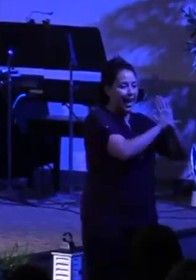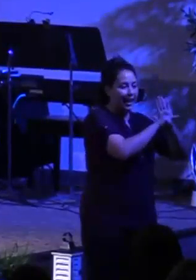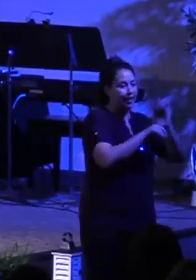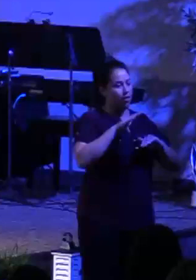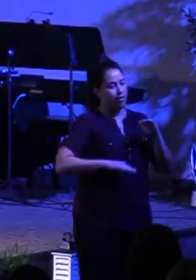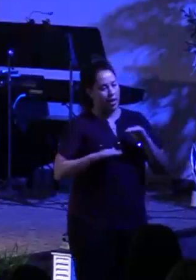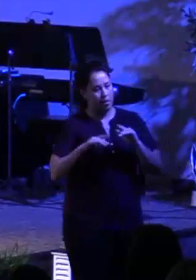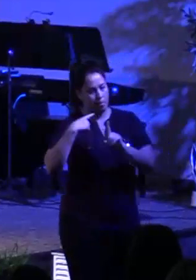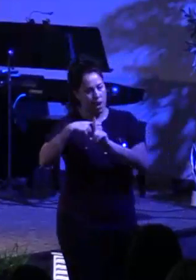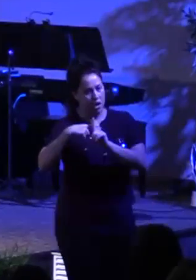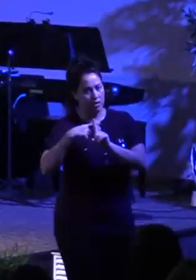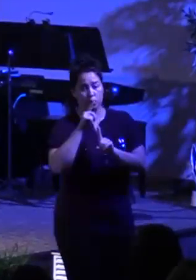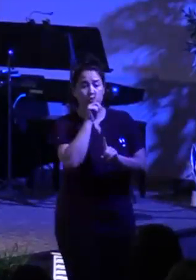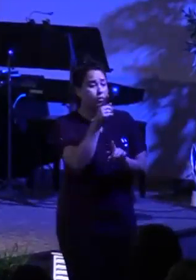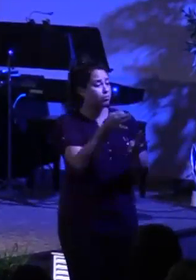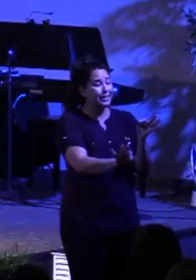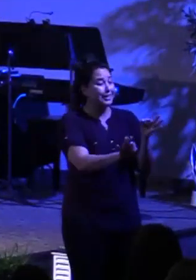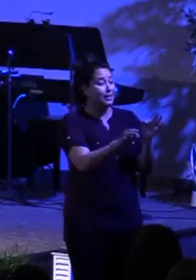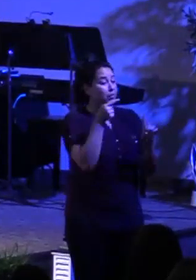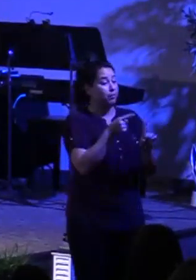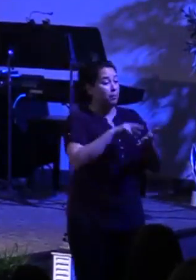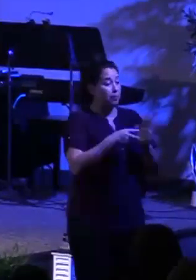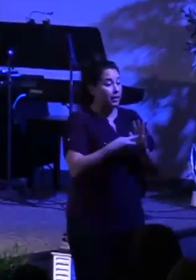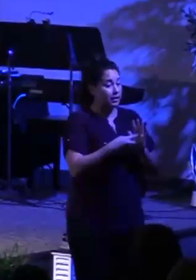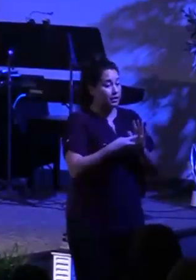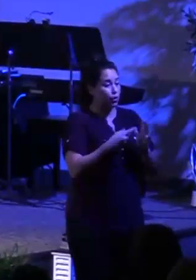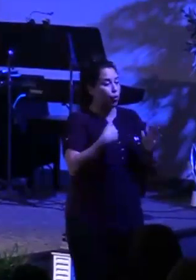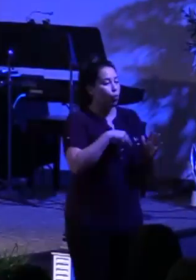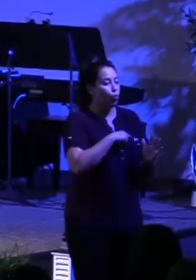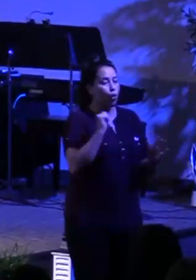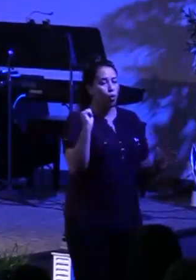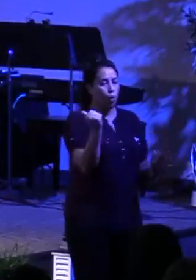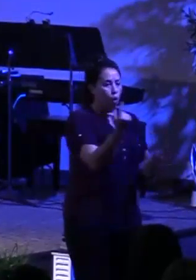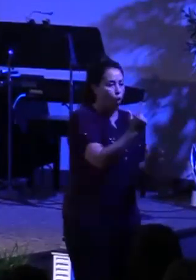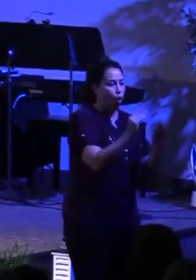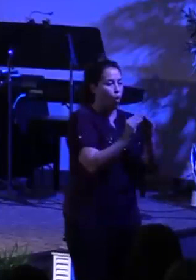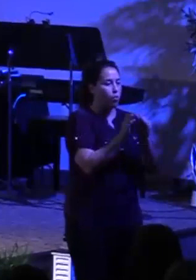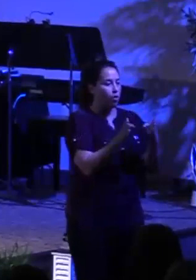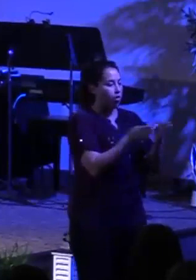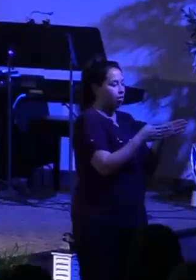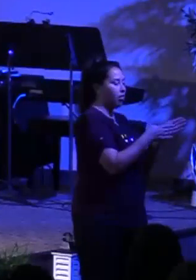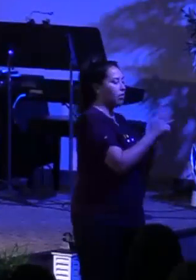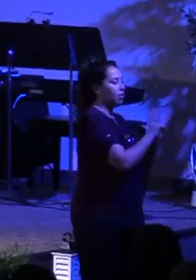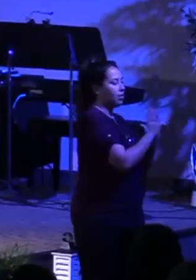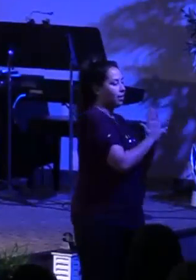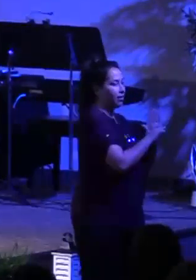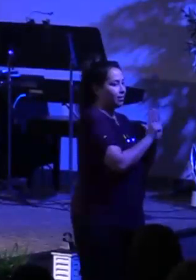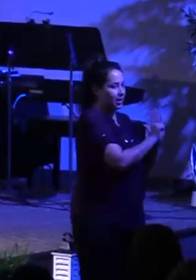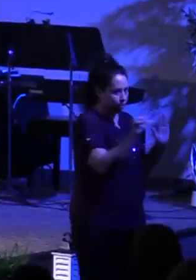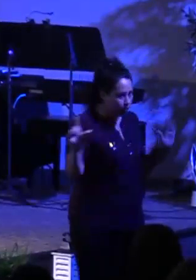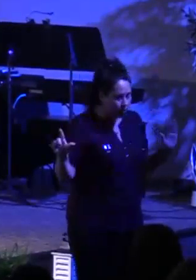means, in simple terms, is that we all bend towards the negative. Every single one of us,